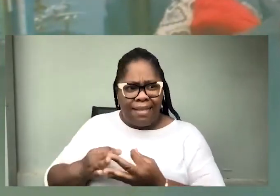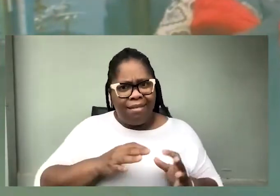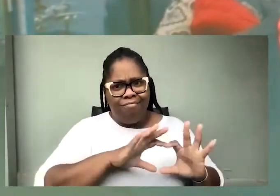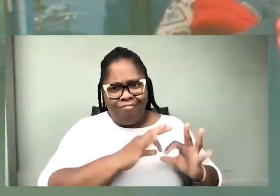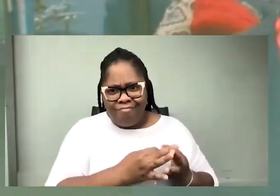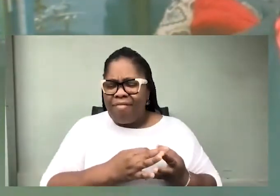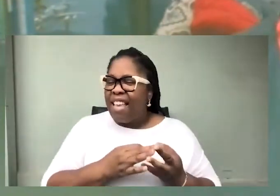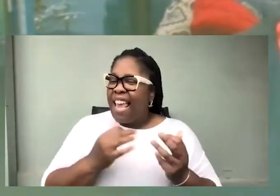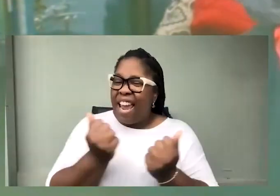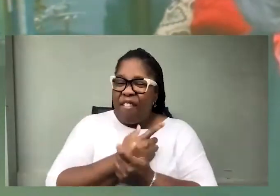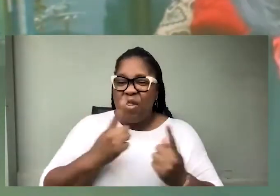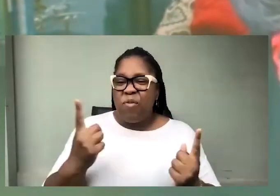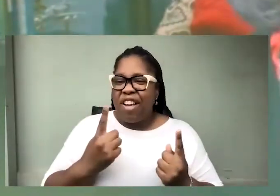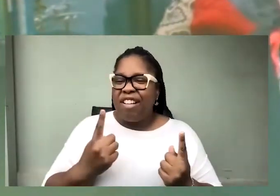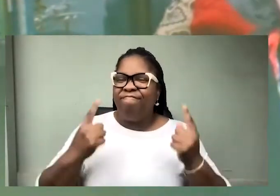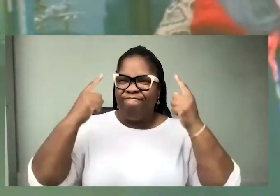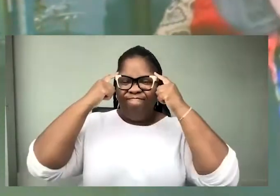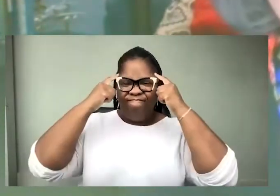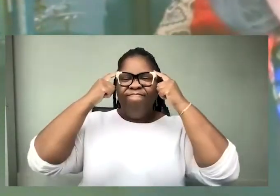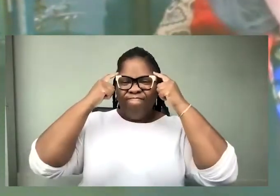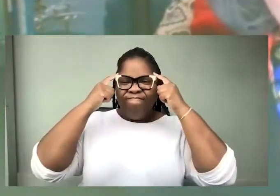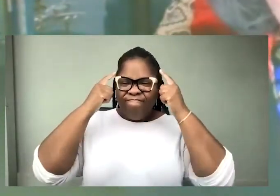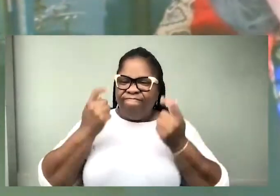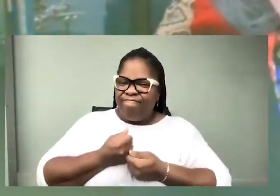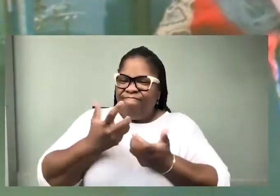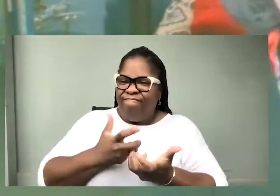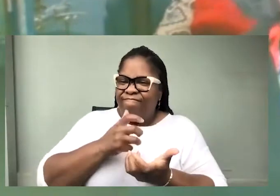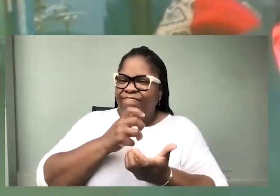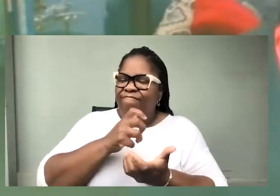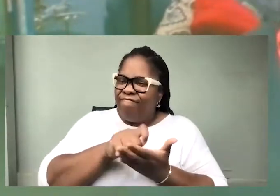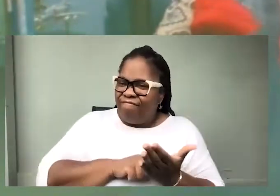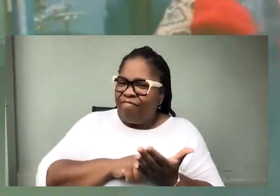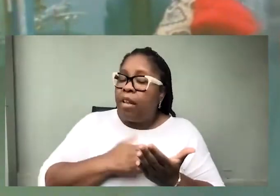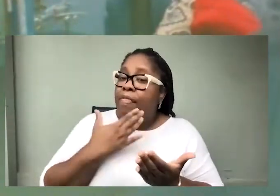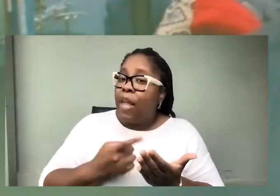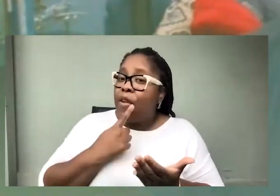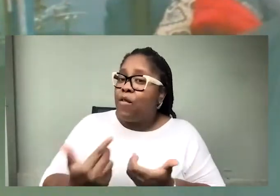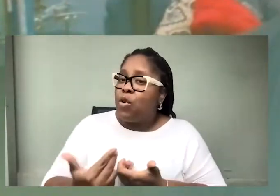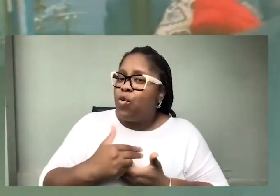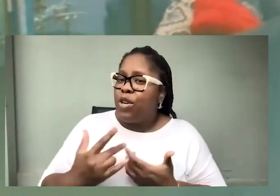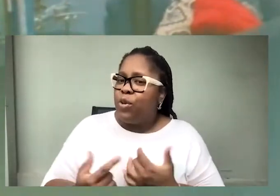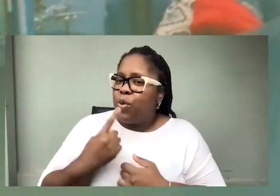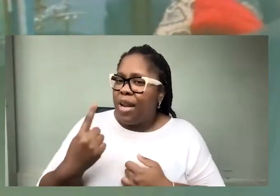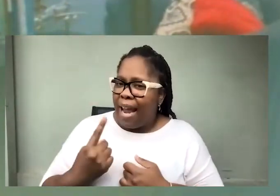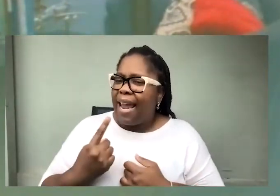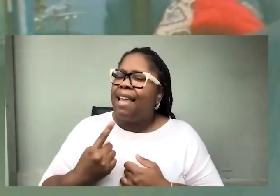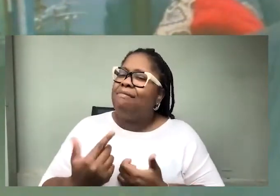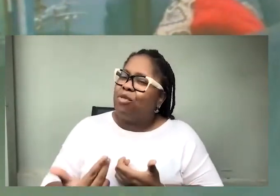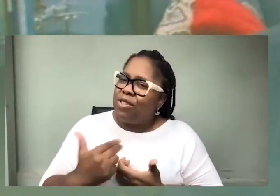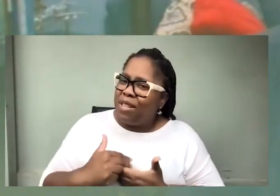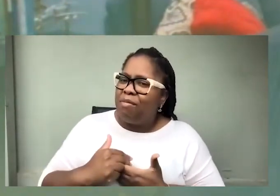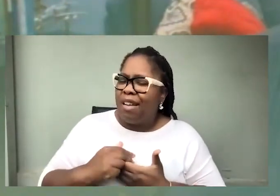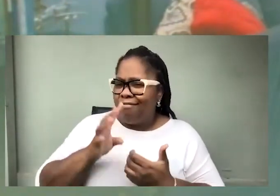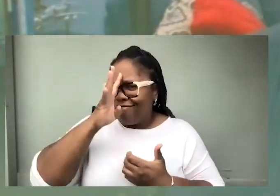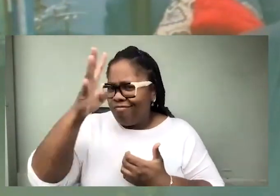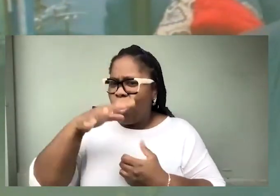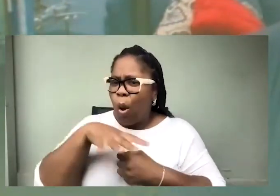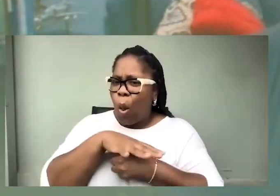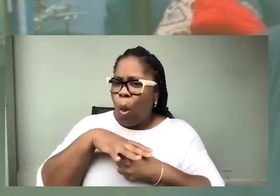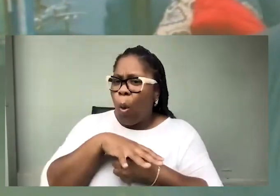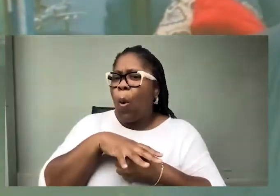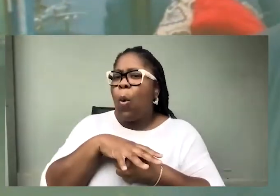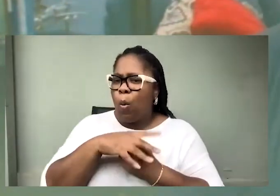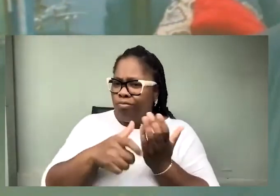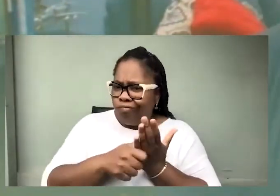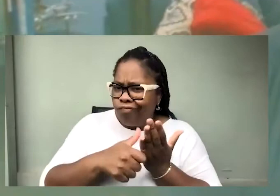you for joining us today to learn about this important initiative and to participate in crafting the local playbook.